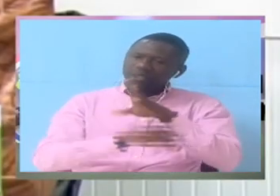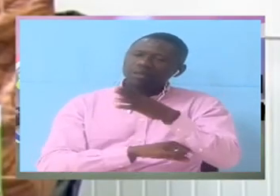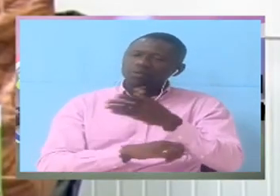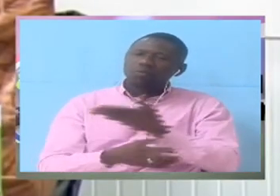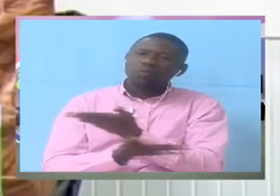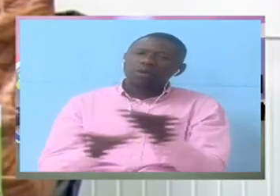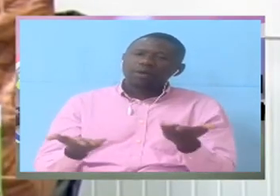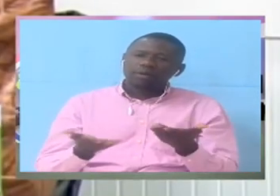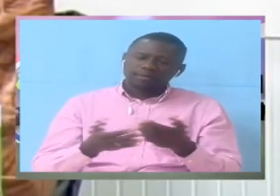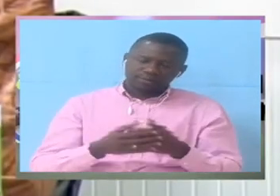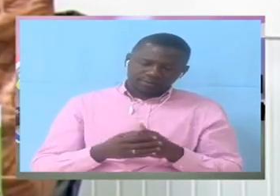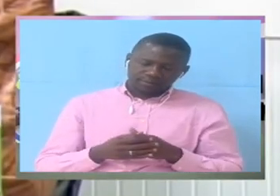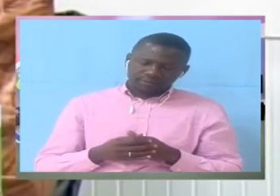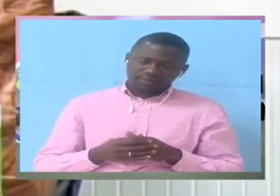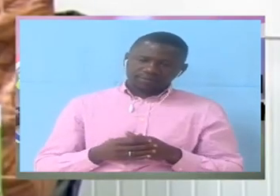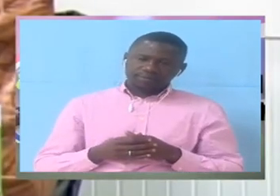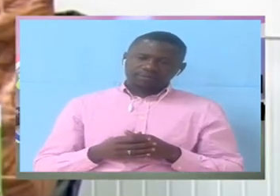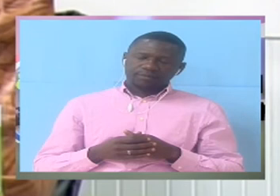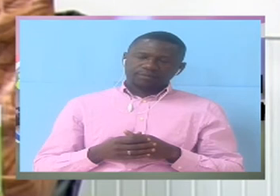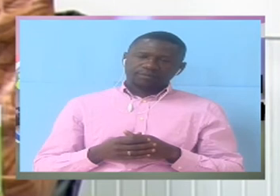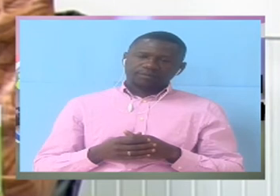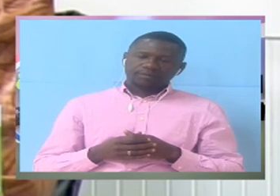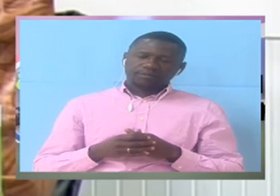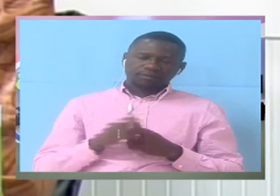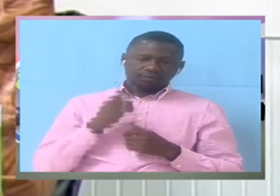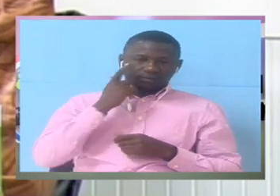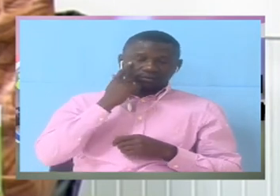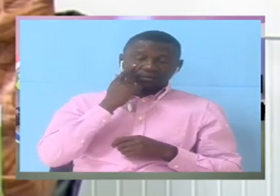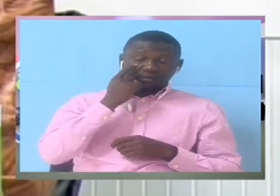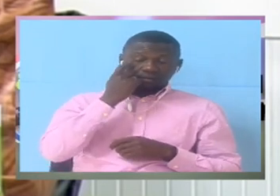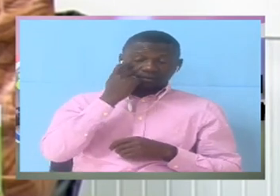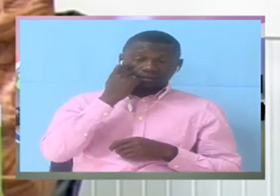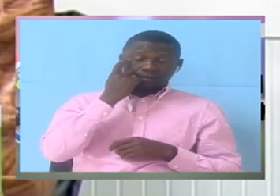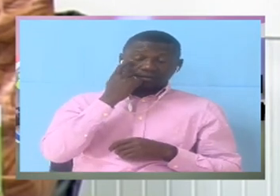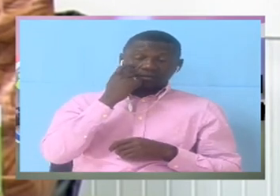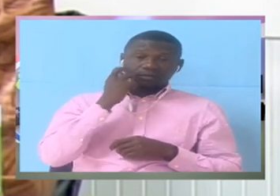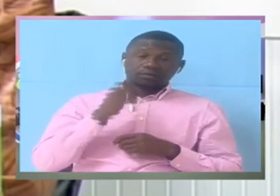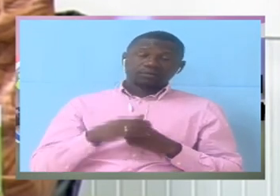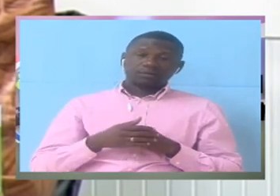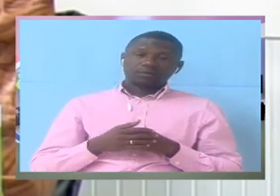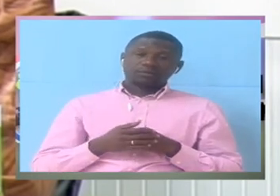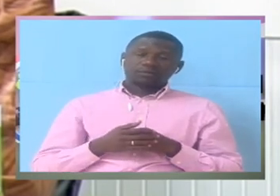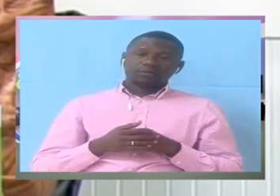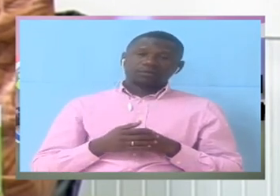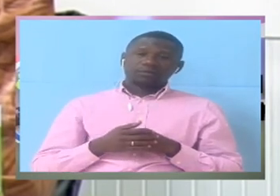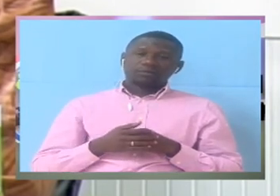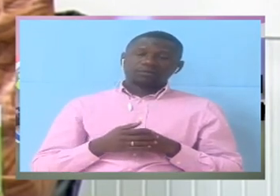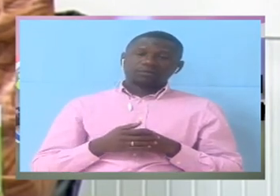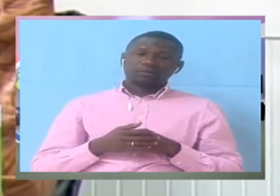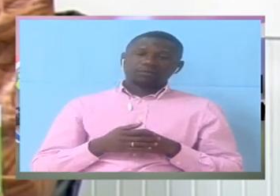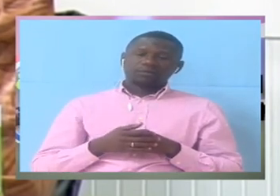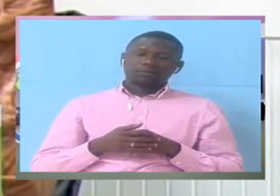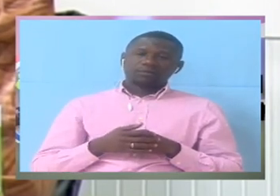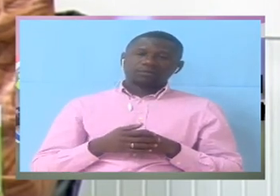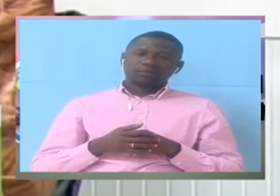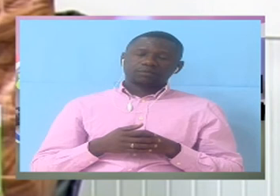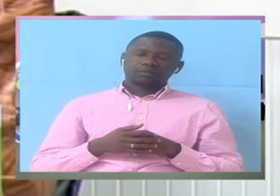muntole. Tata jele fo tata ina GNA fo August